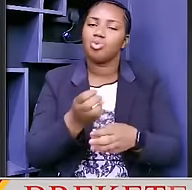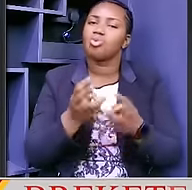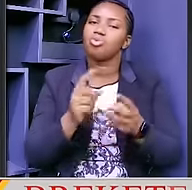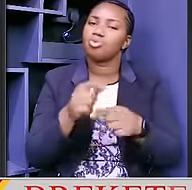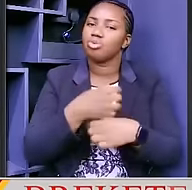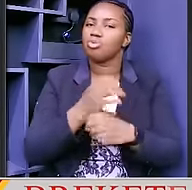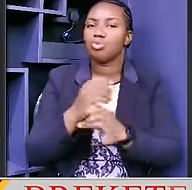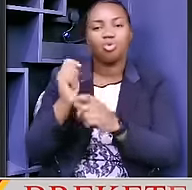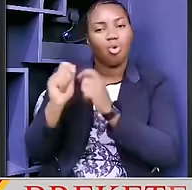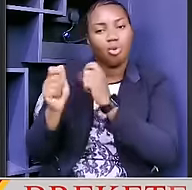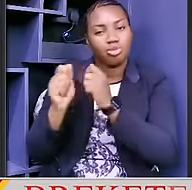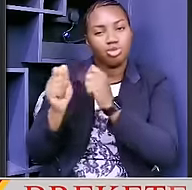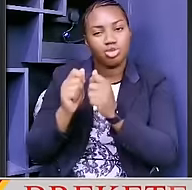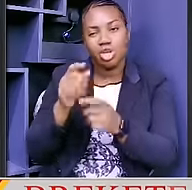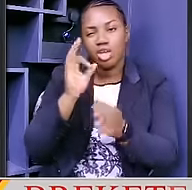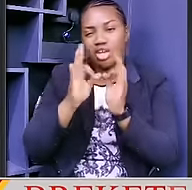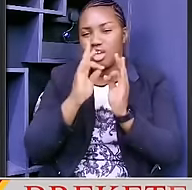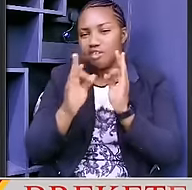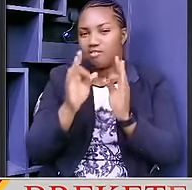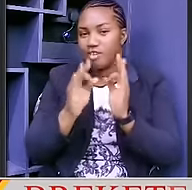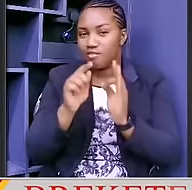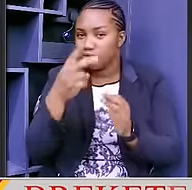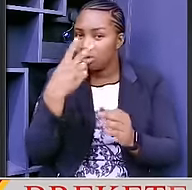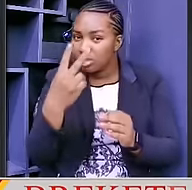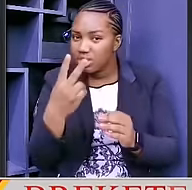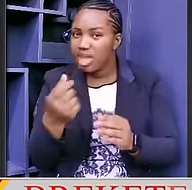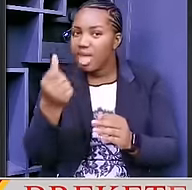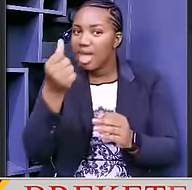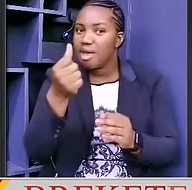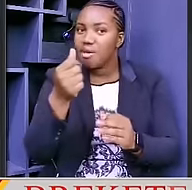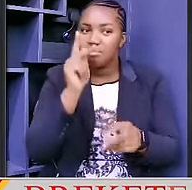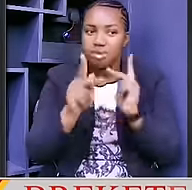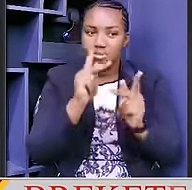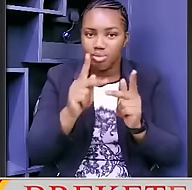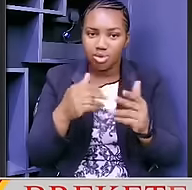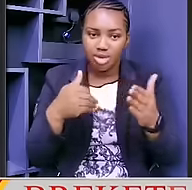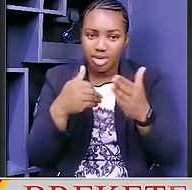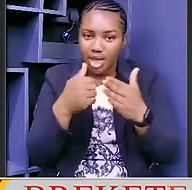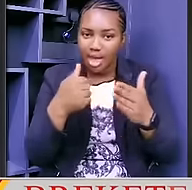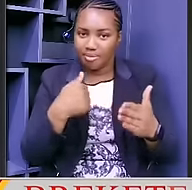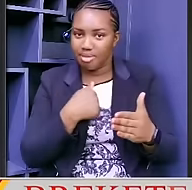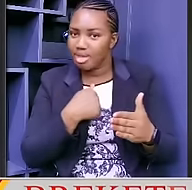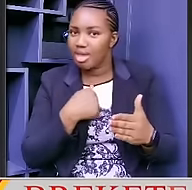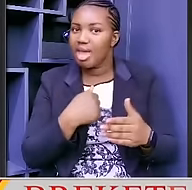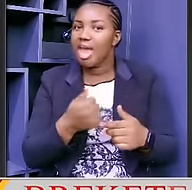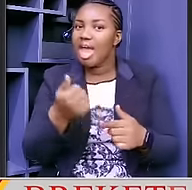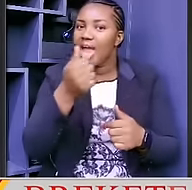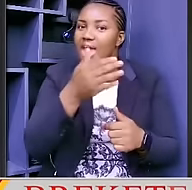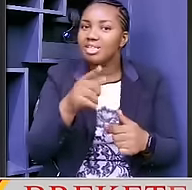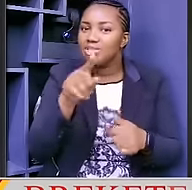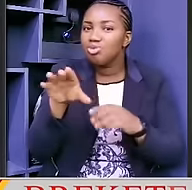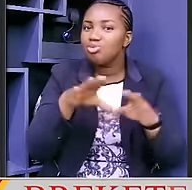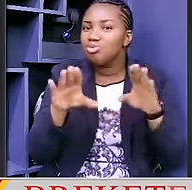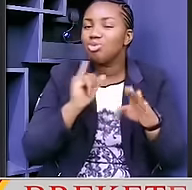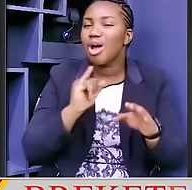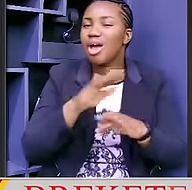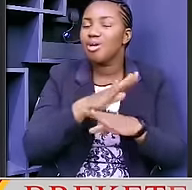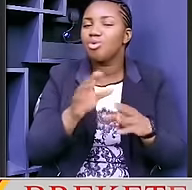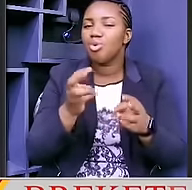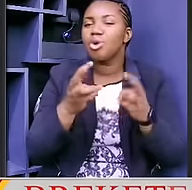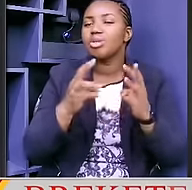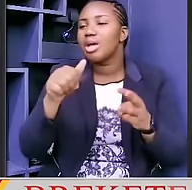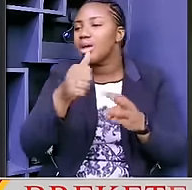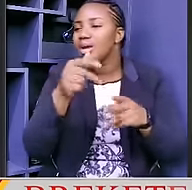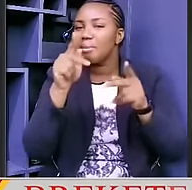Anything where you they do, I know they allow another person can't do the same thing. I protect my people. I don't know if you understand. Yes,